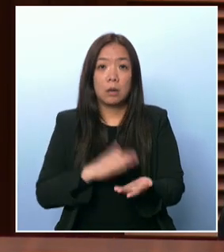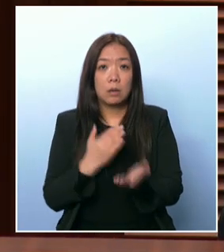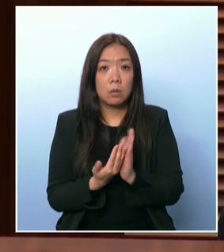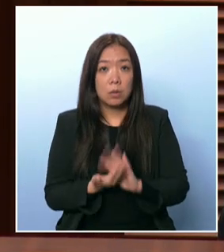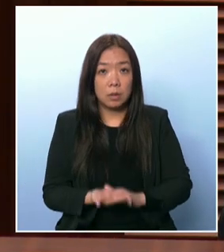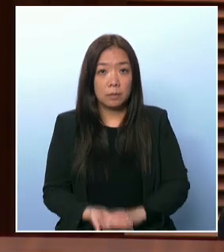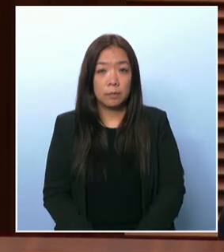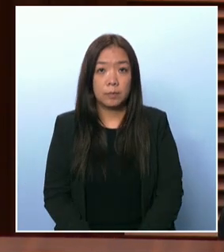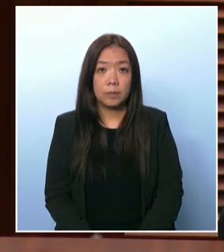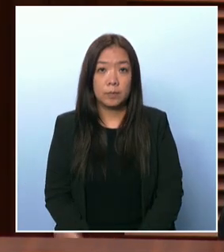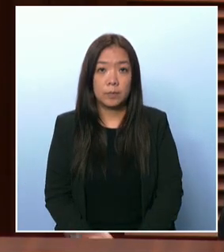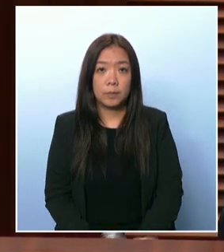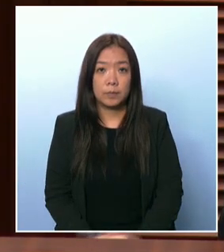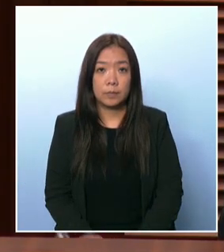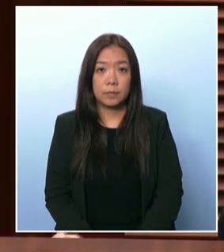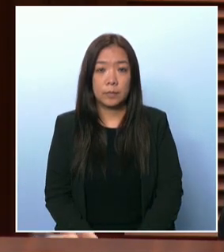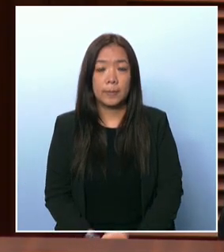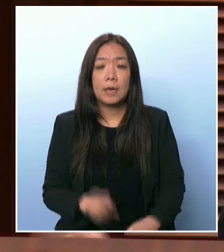ADHD.